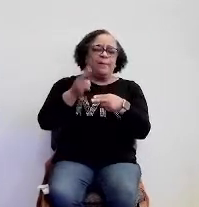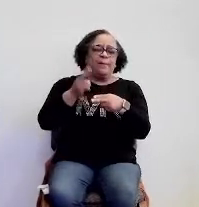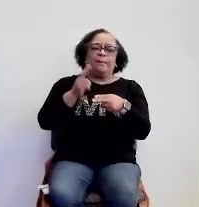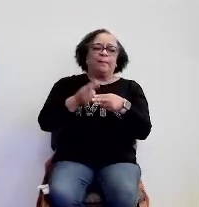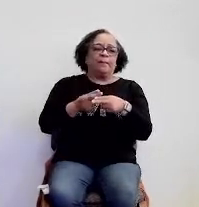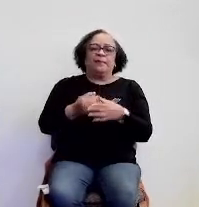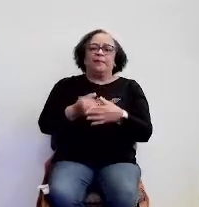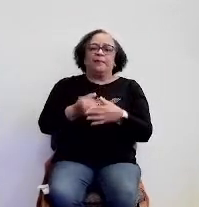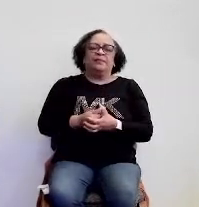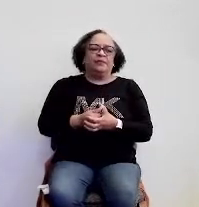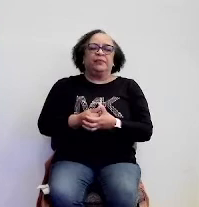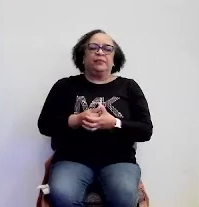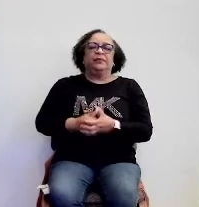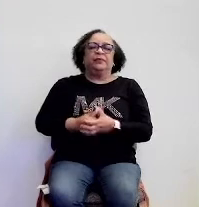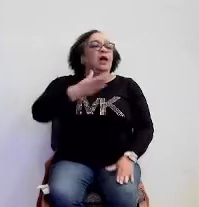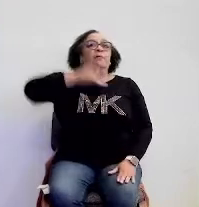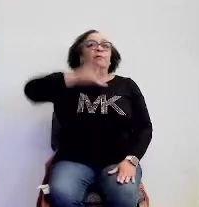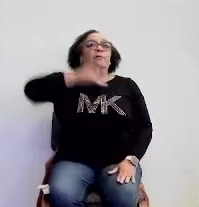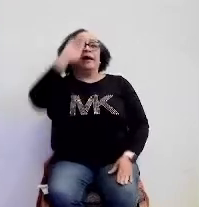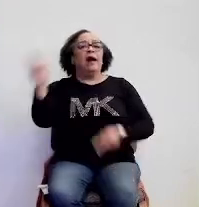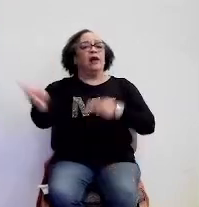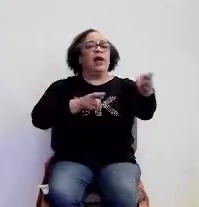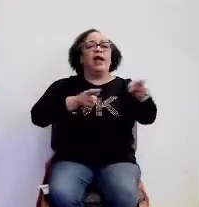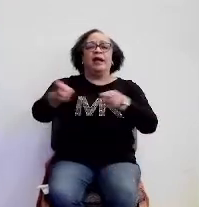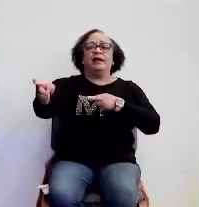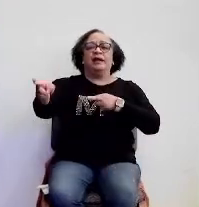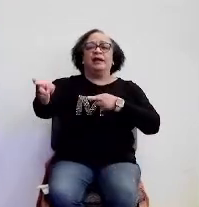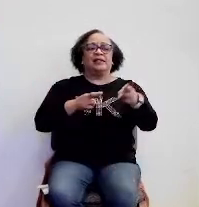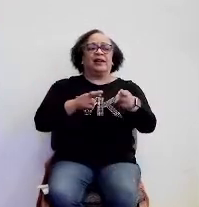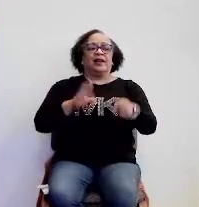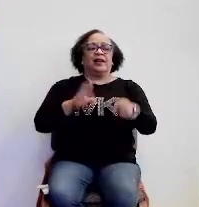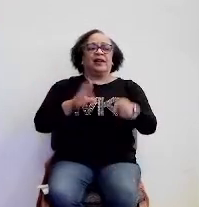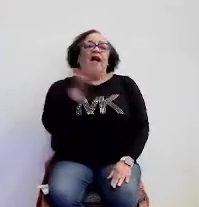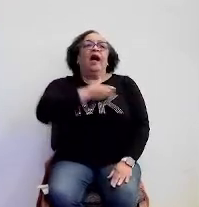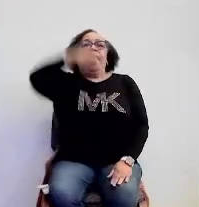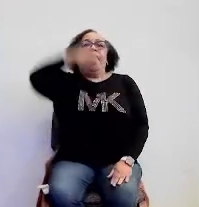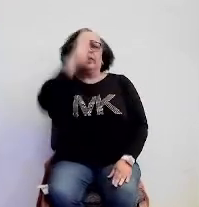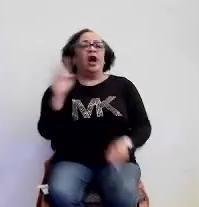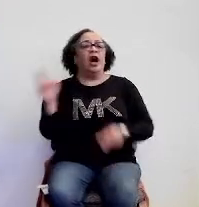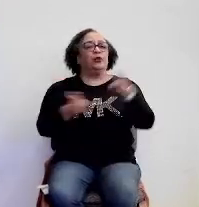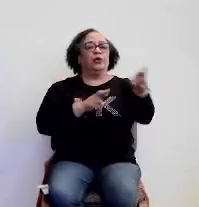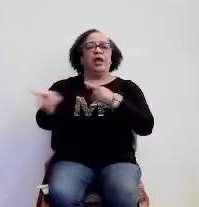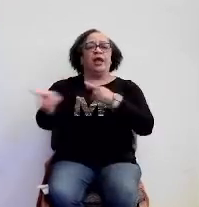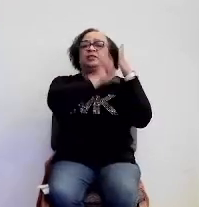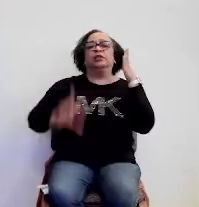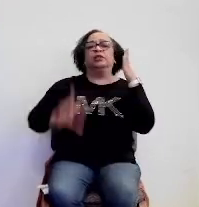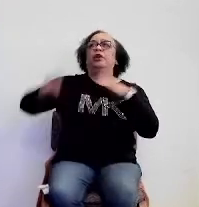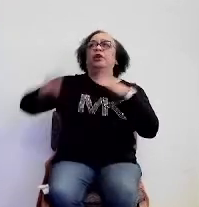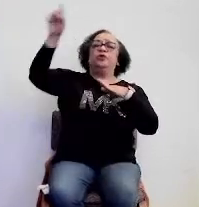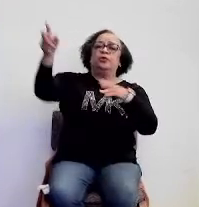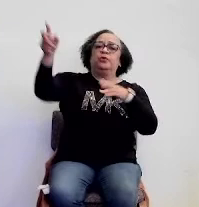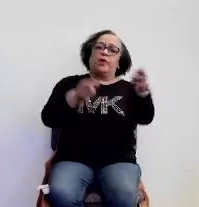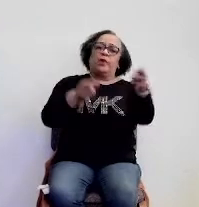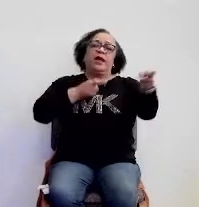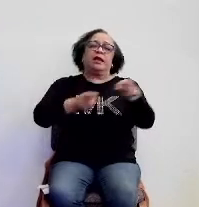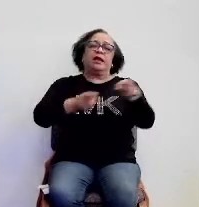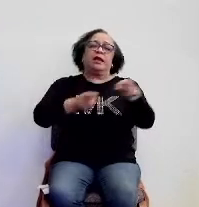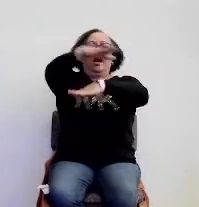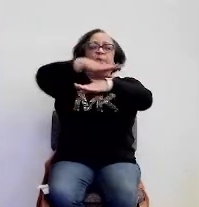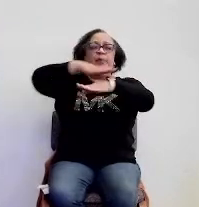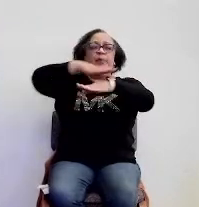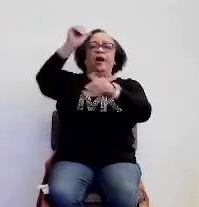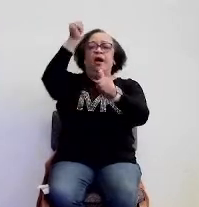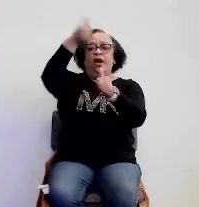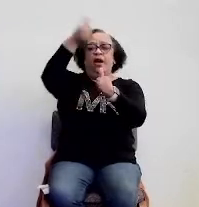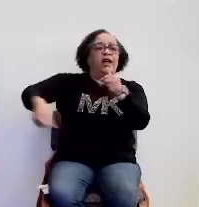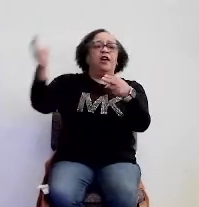every name. Say, my God reigns. My God reigns. Our God reigns. Our God reigns. Lord, you